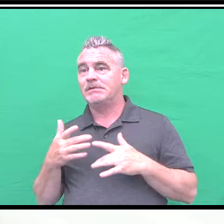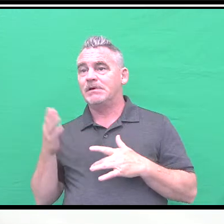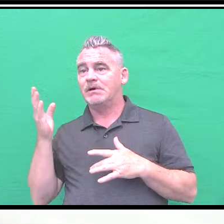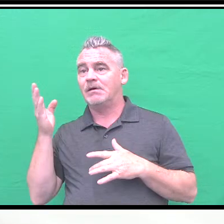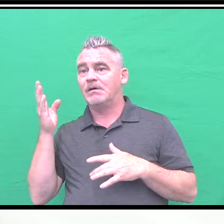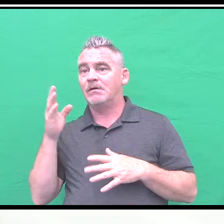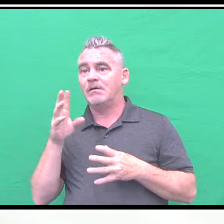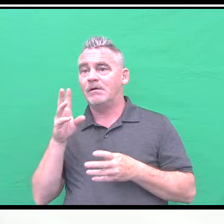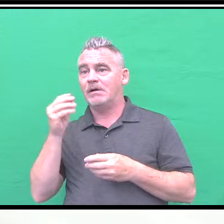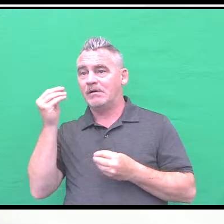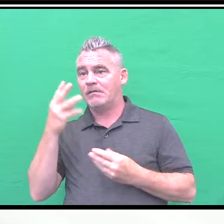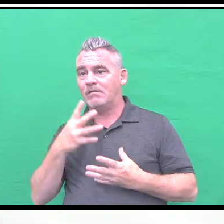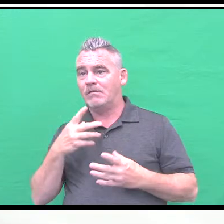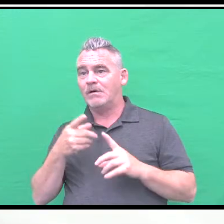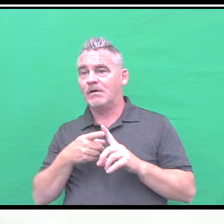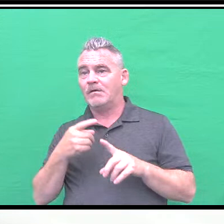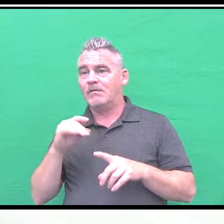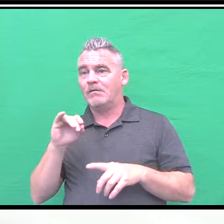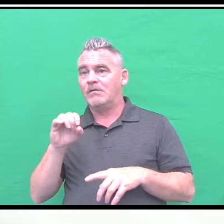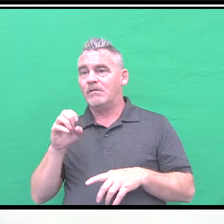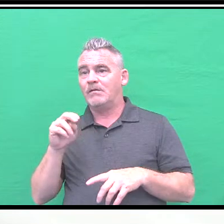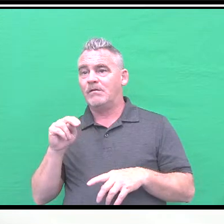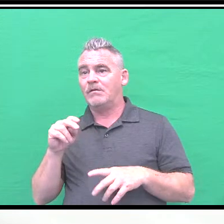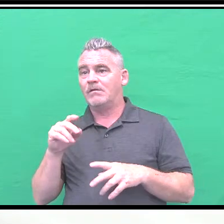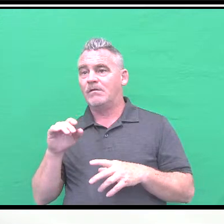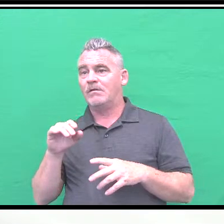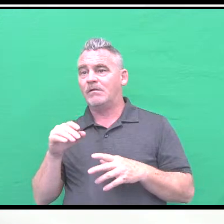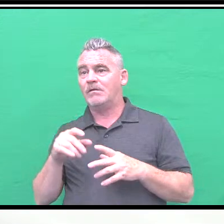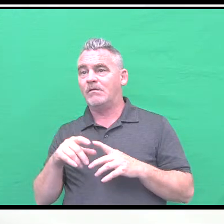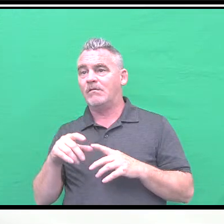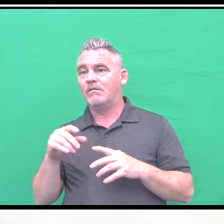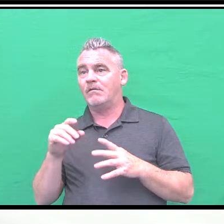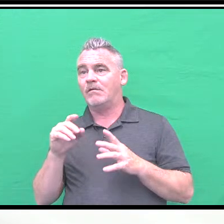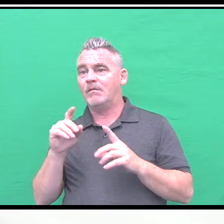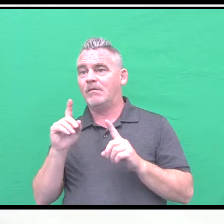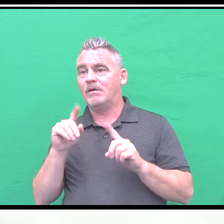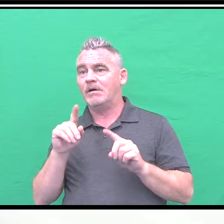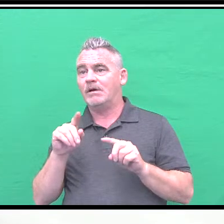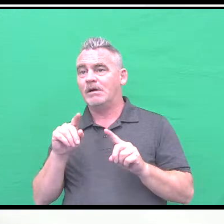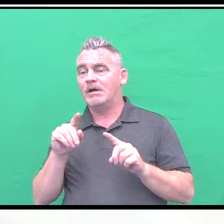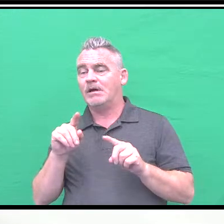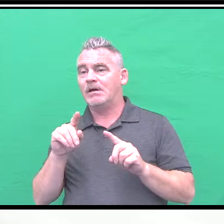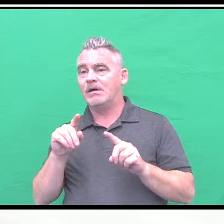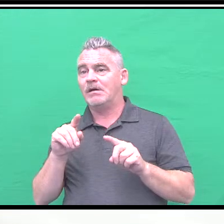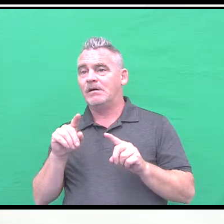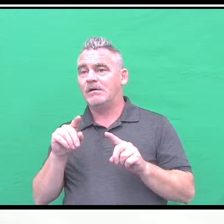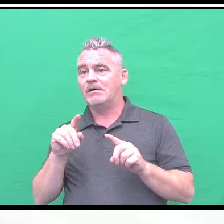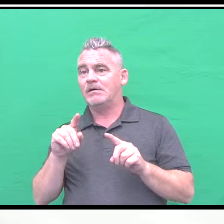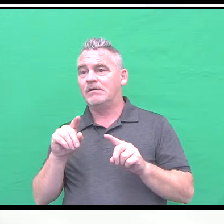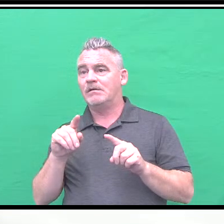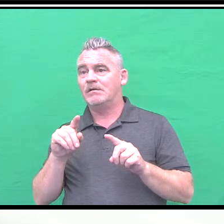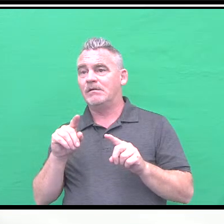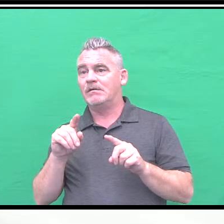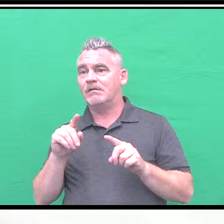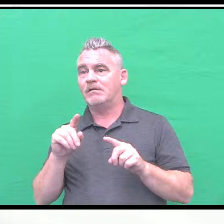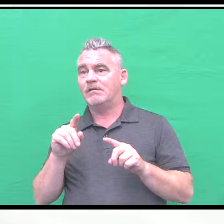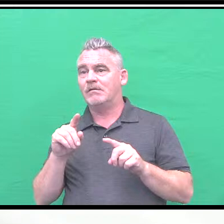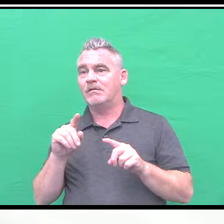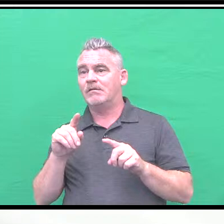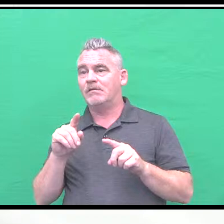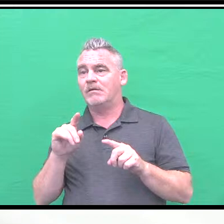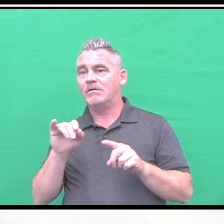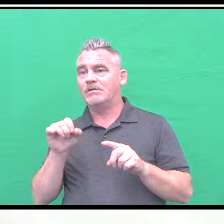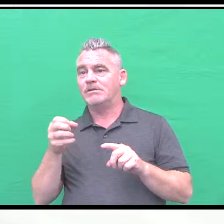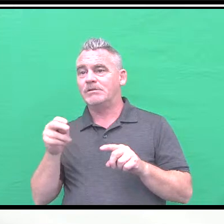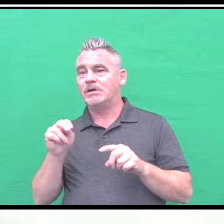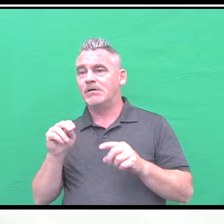information from Joan Boyko about our attendance and this first weeks in January, and it's so refreshing